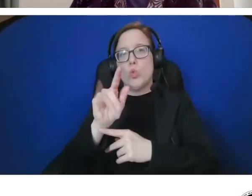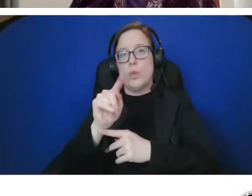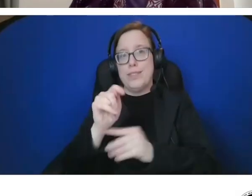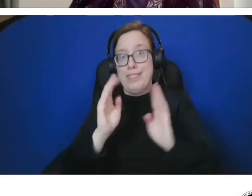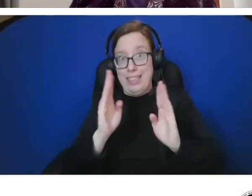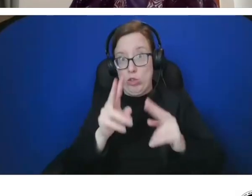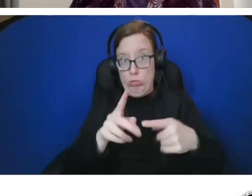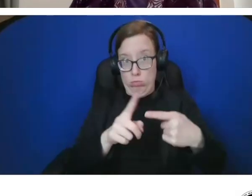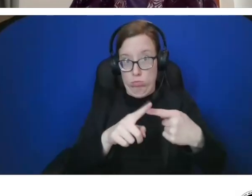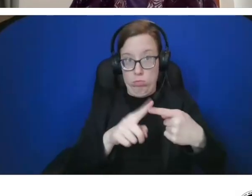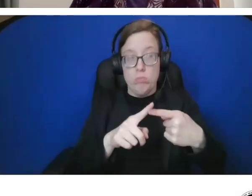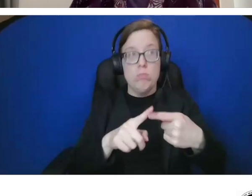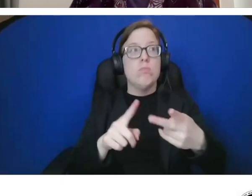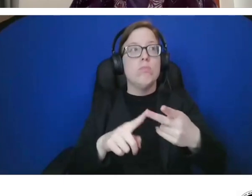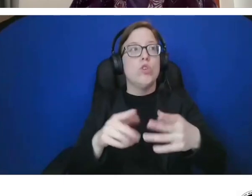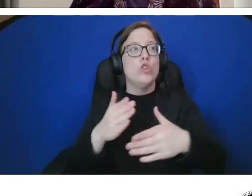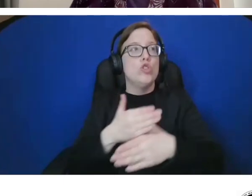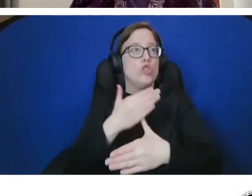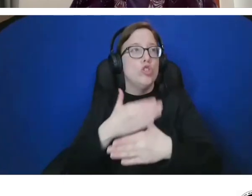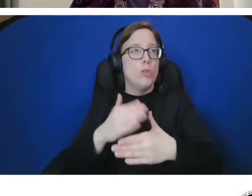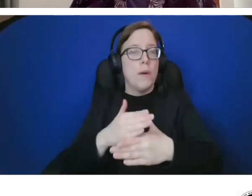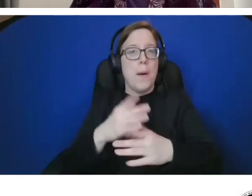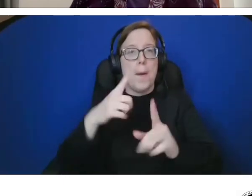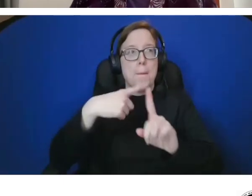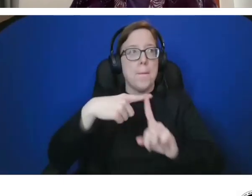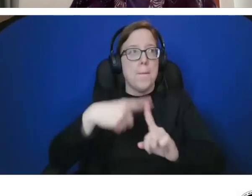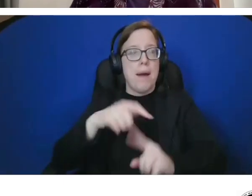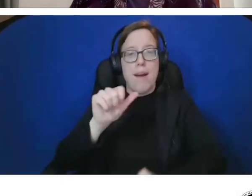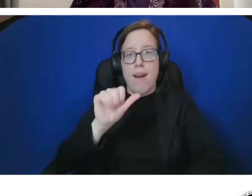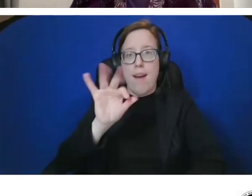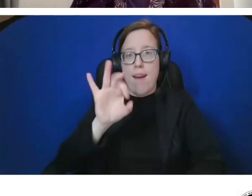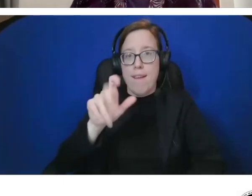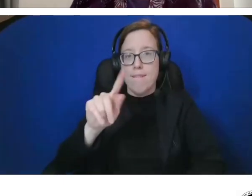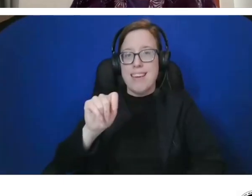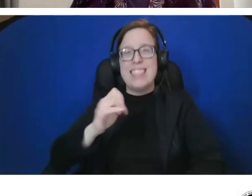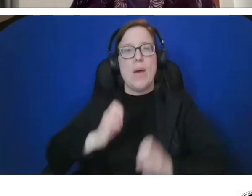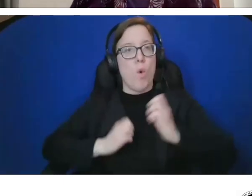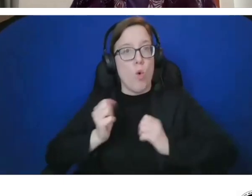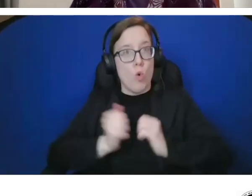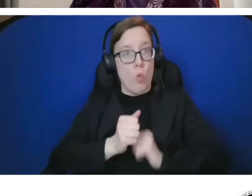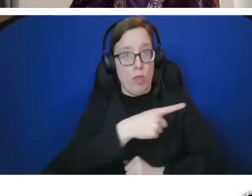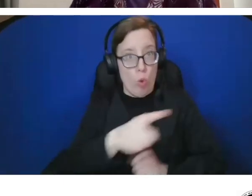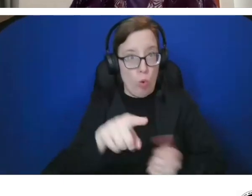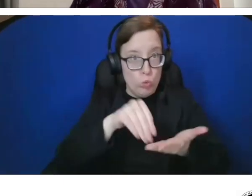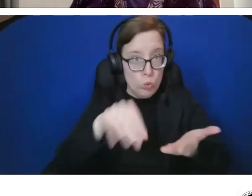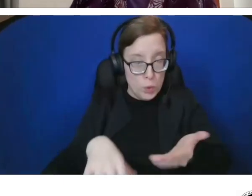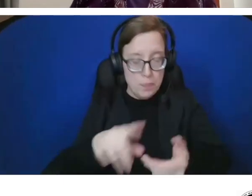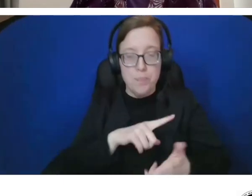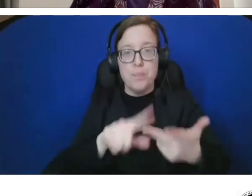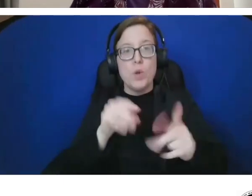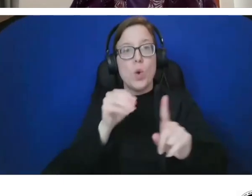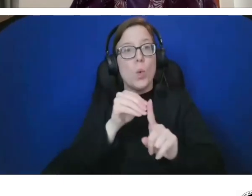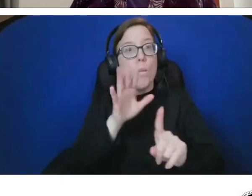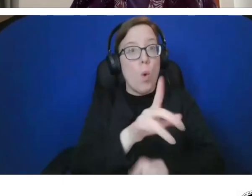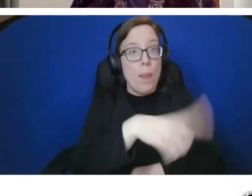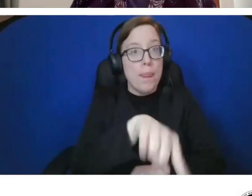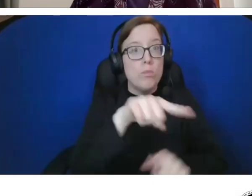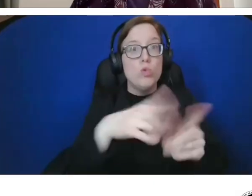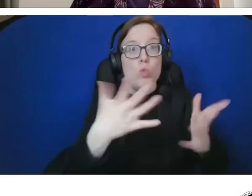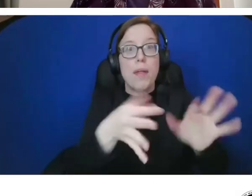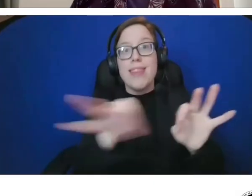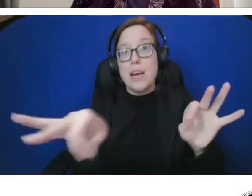attention. We share positive affect emotions with the students. We're exposing them